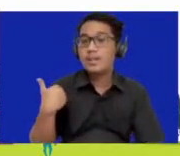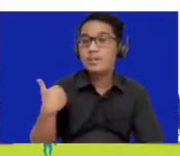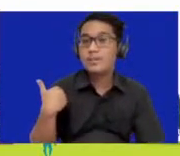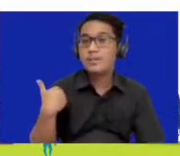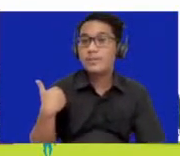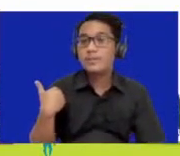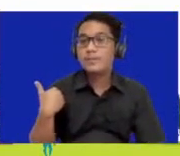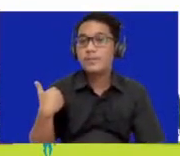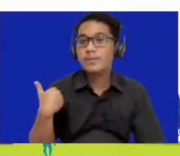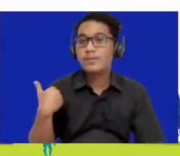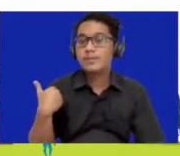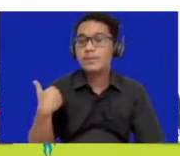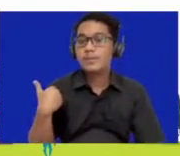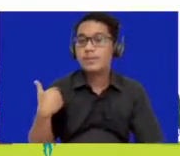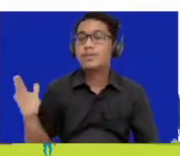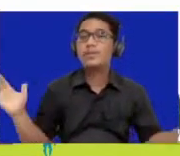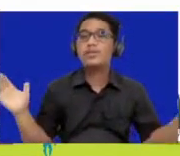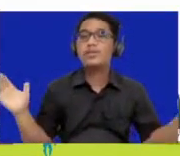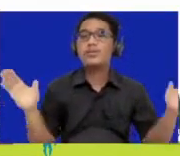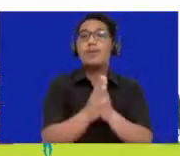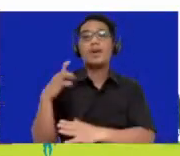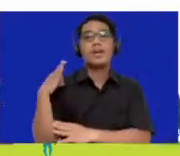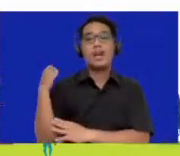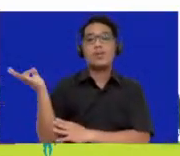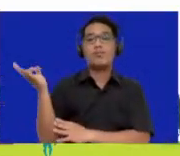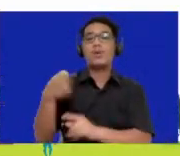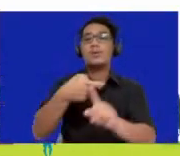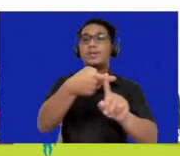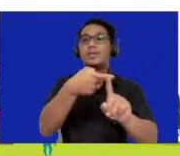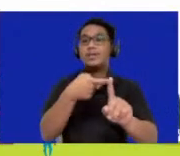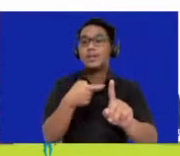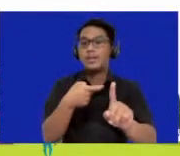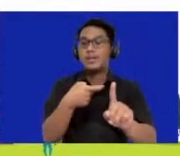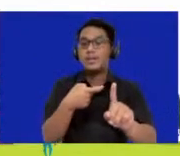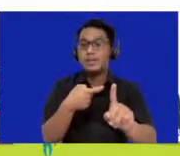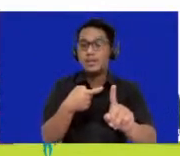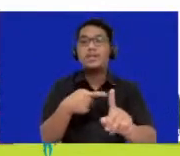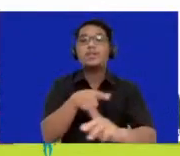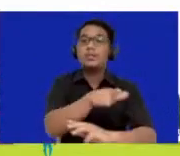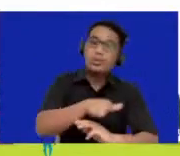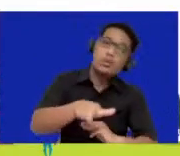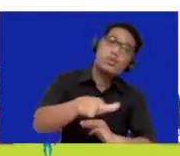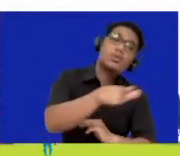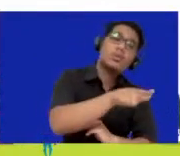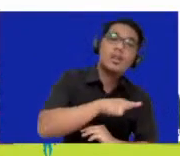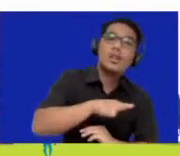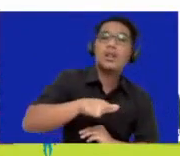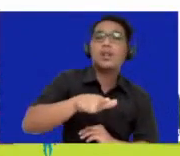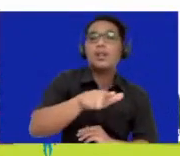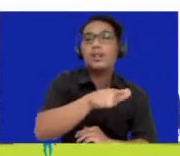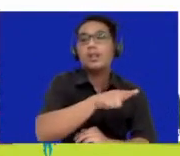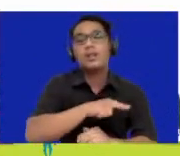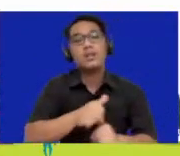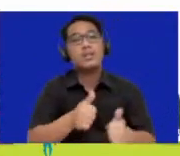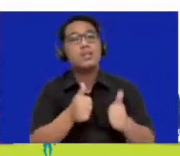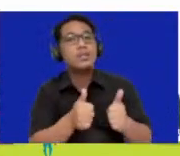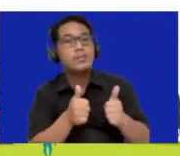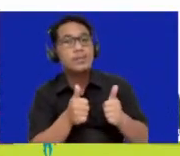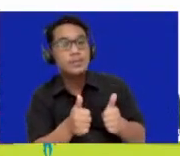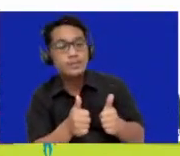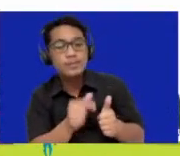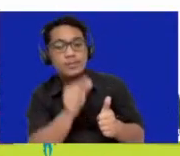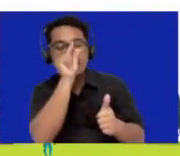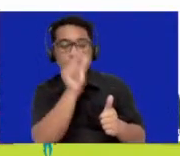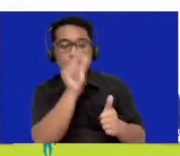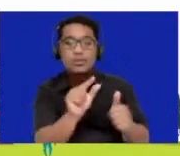is a very good setup from Cyclone Preparedness Program. And the government officials, they're